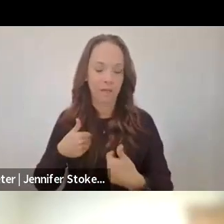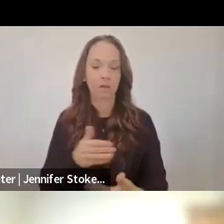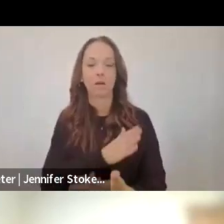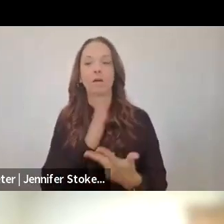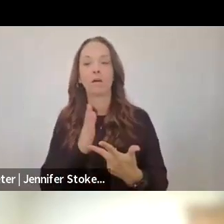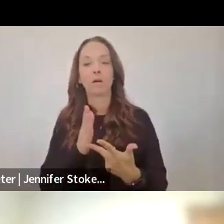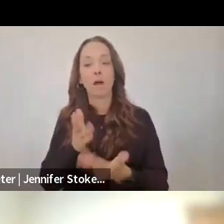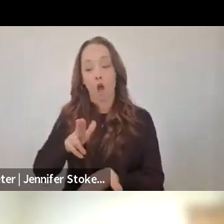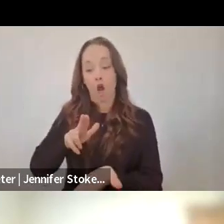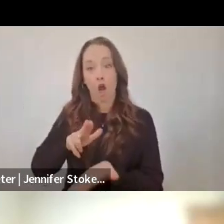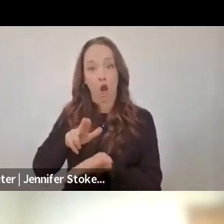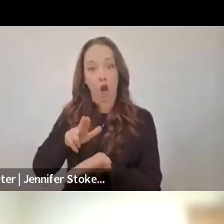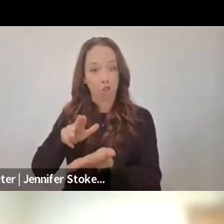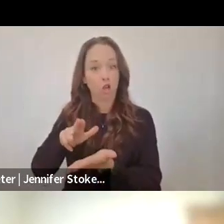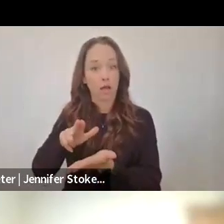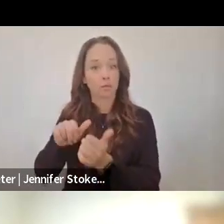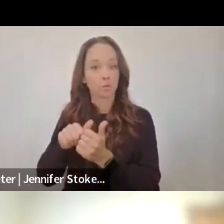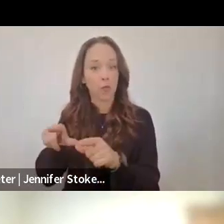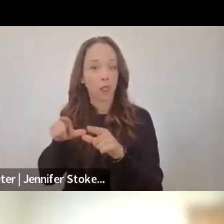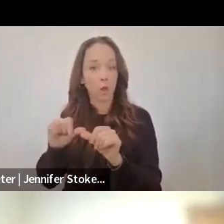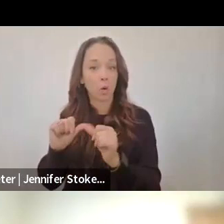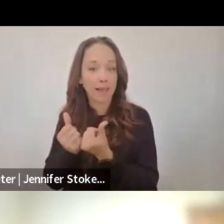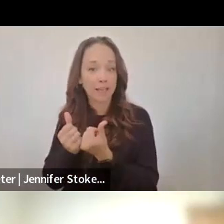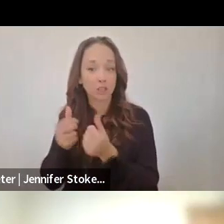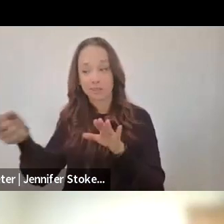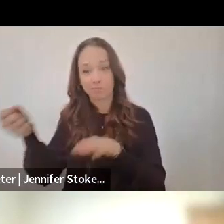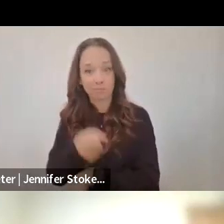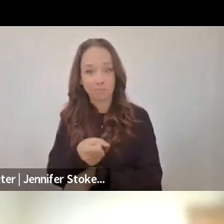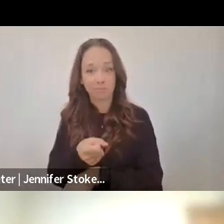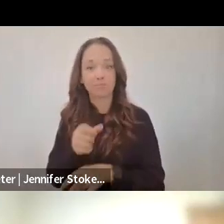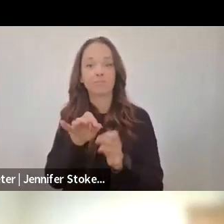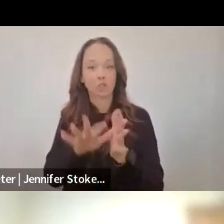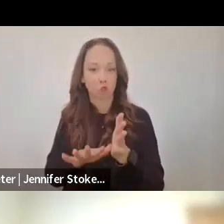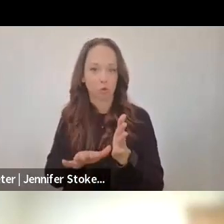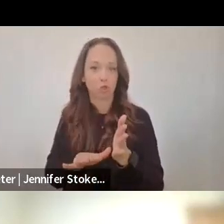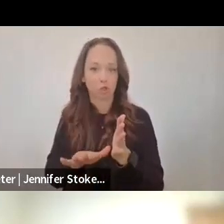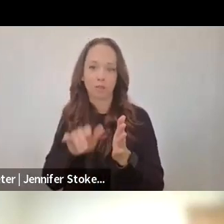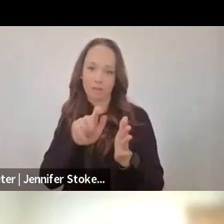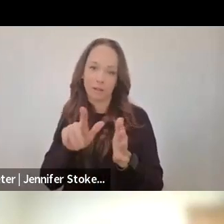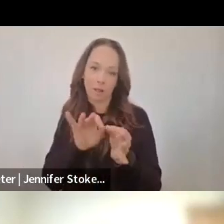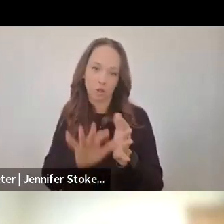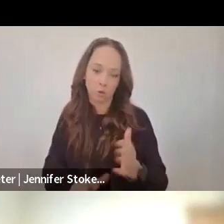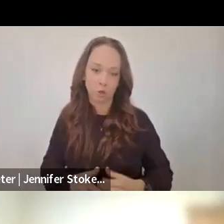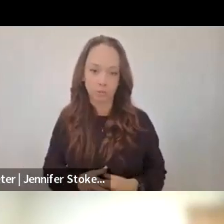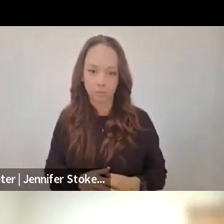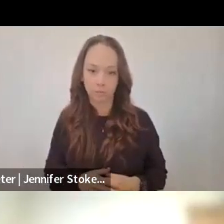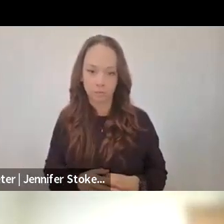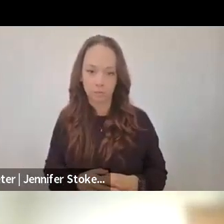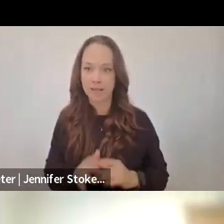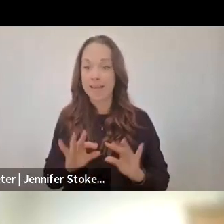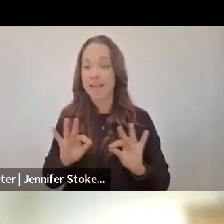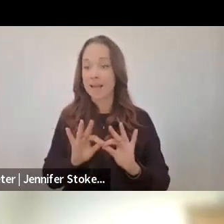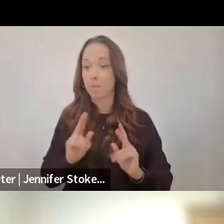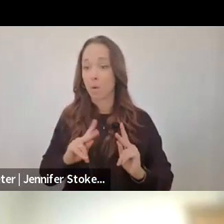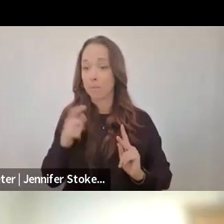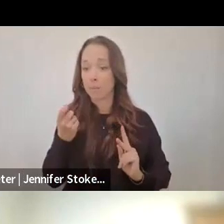also have contracts with local agencies to provide in-person sign language interpretation. Important that people